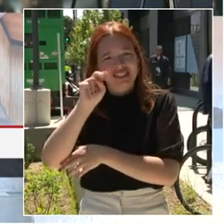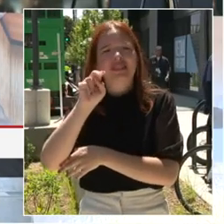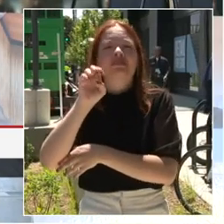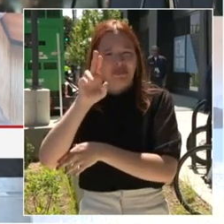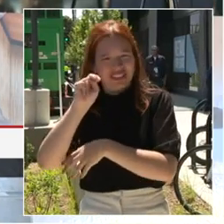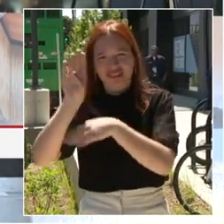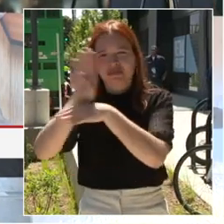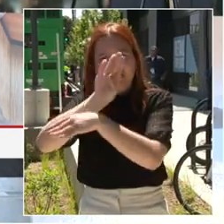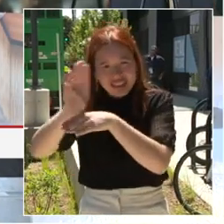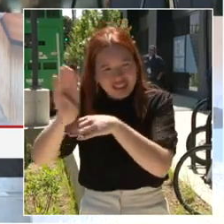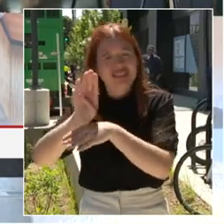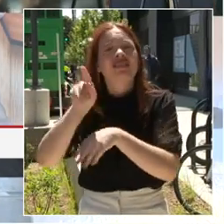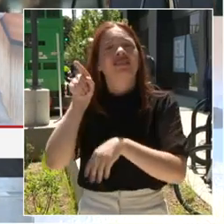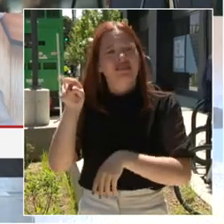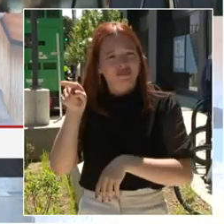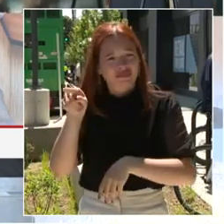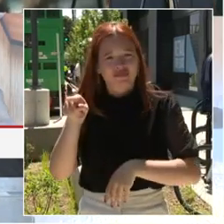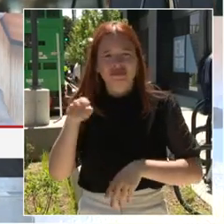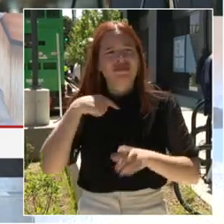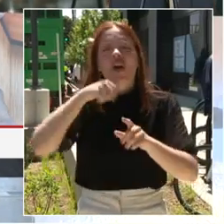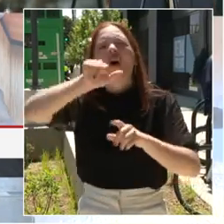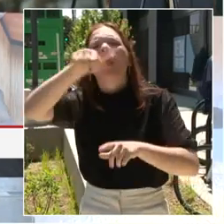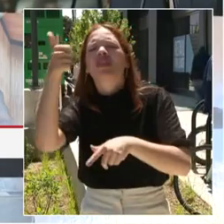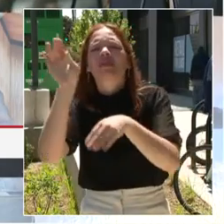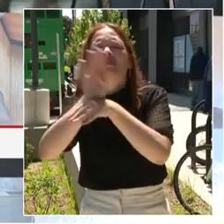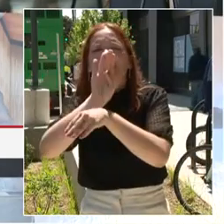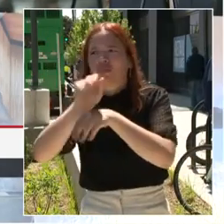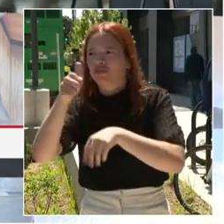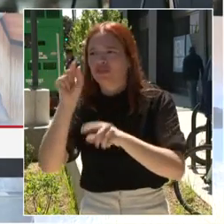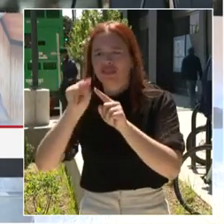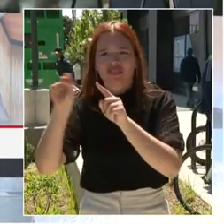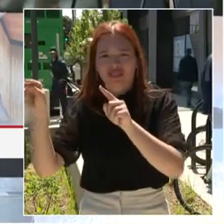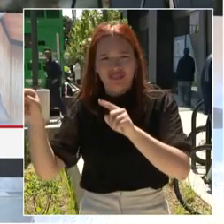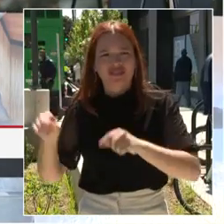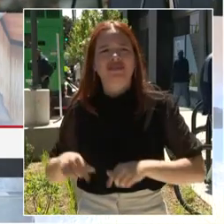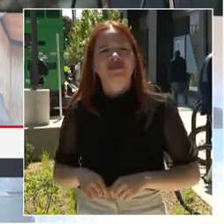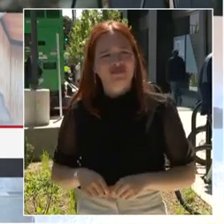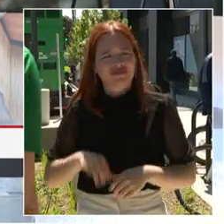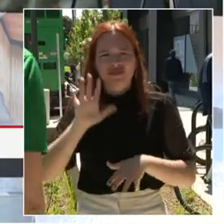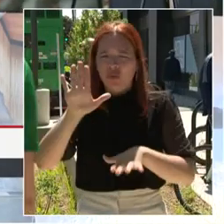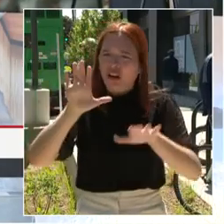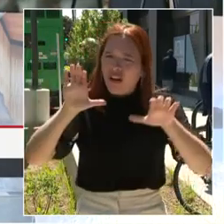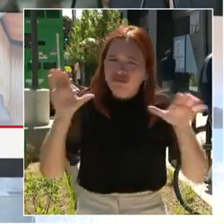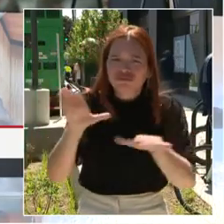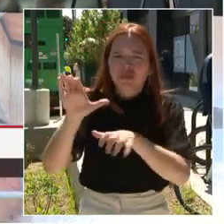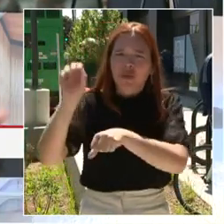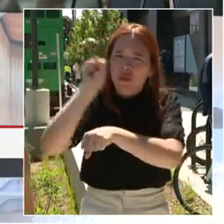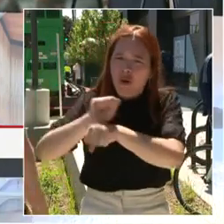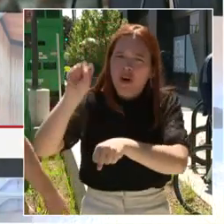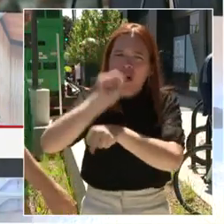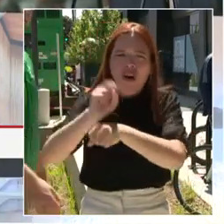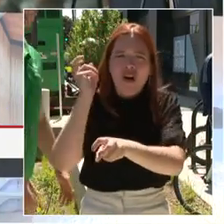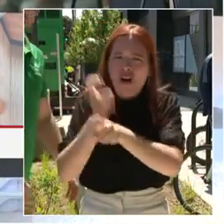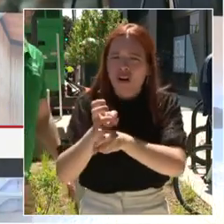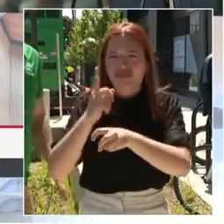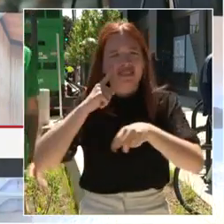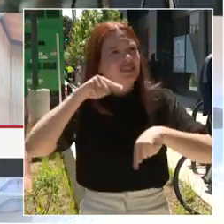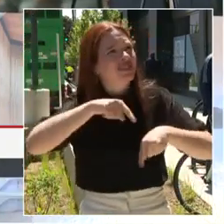extremely grateful for the men and women who actually did the hard work to create this lovely building, right?